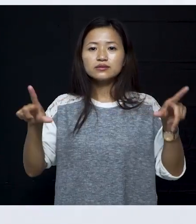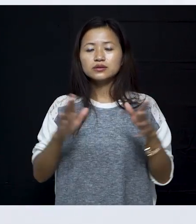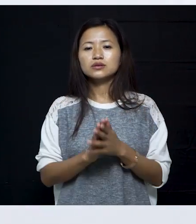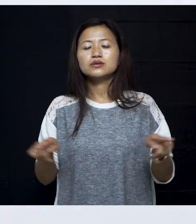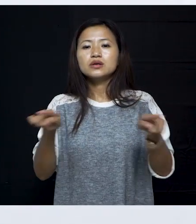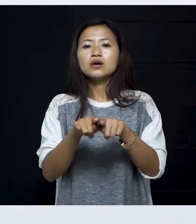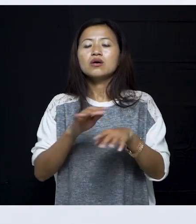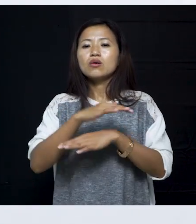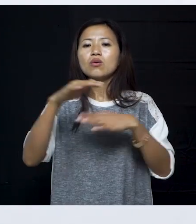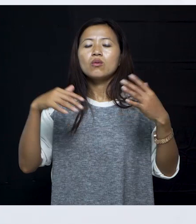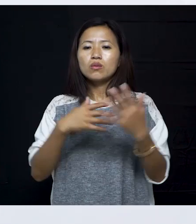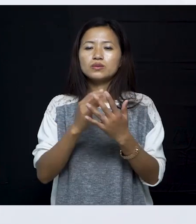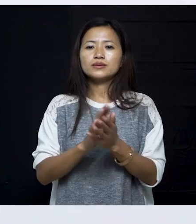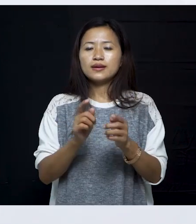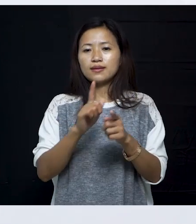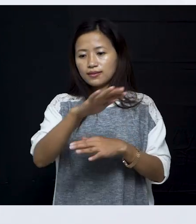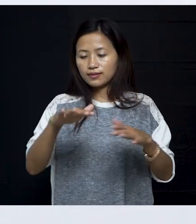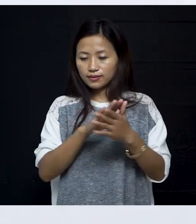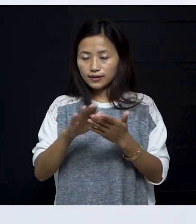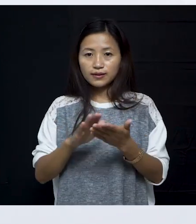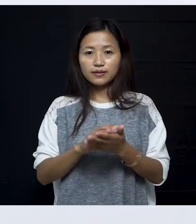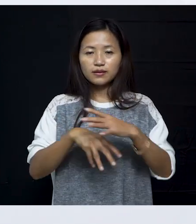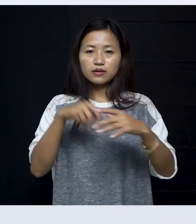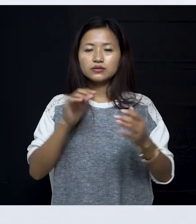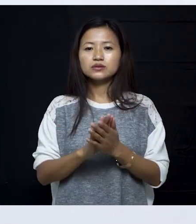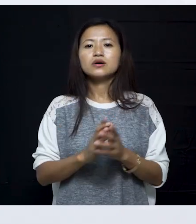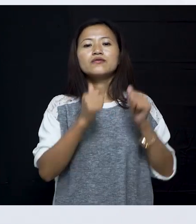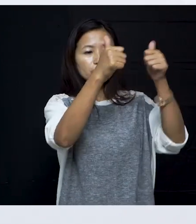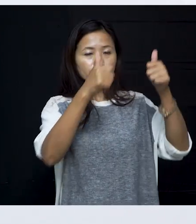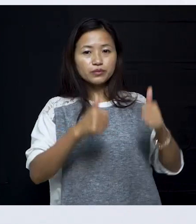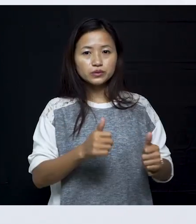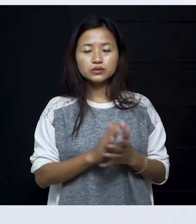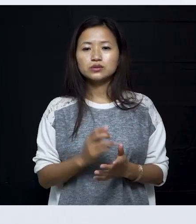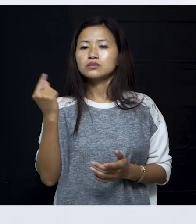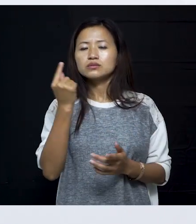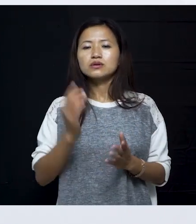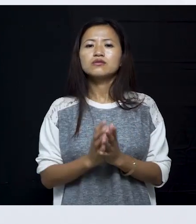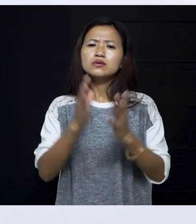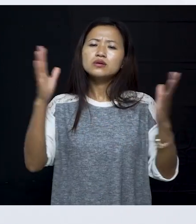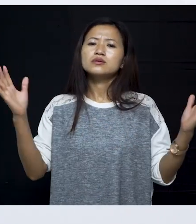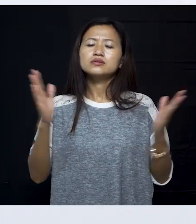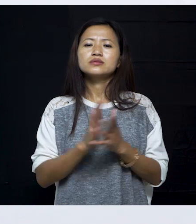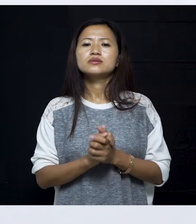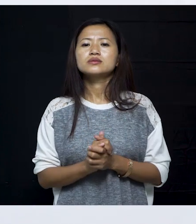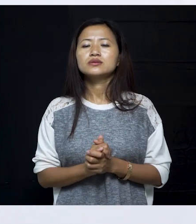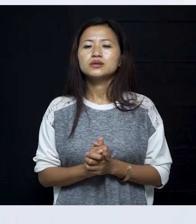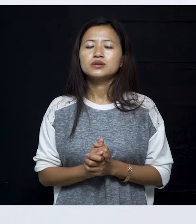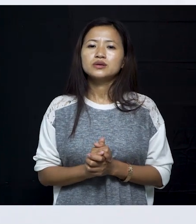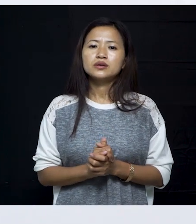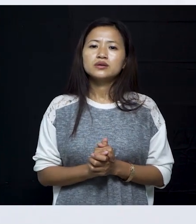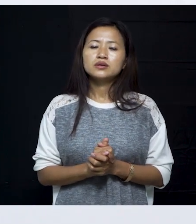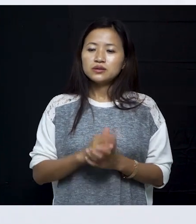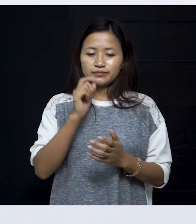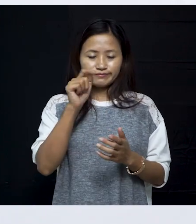the whole layout, the design of your poster. And you can also use a lot of, in fact, you can also, if